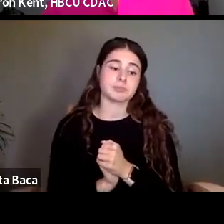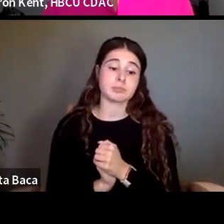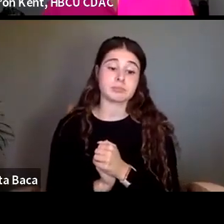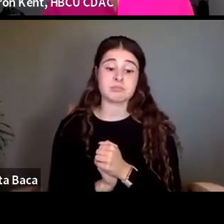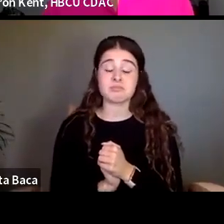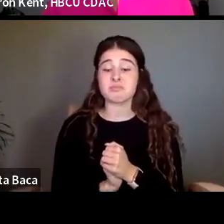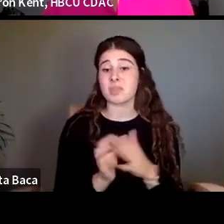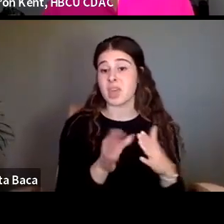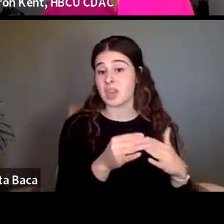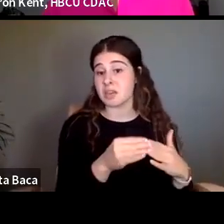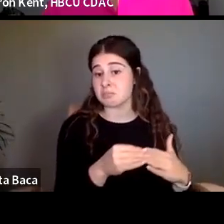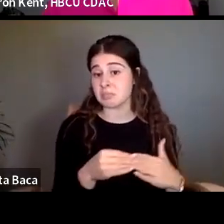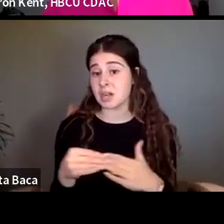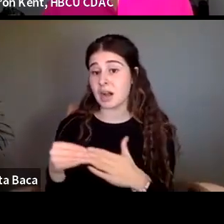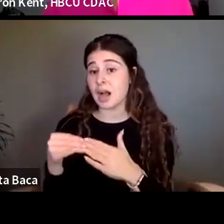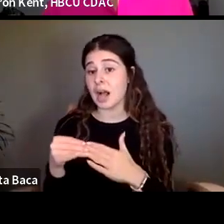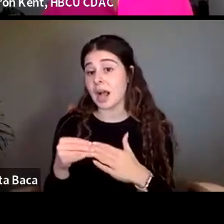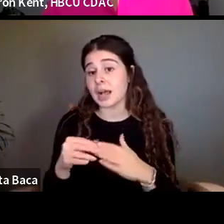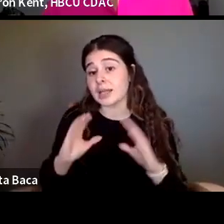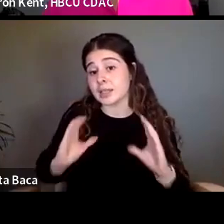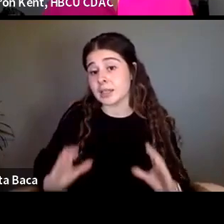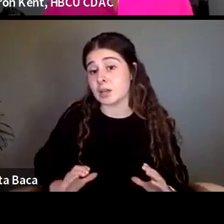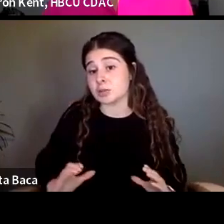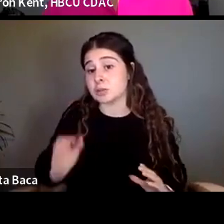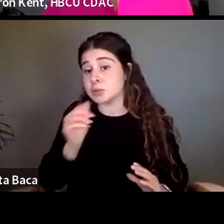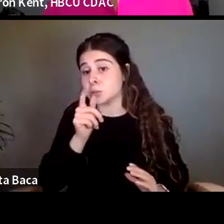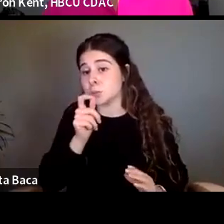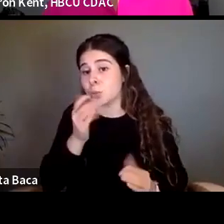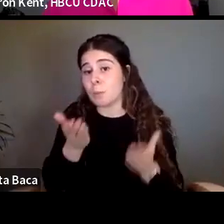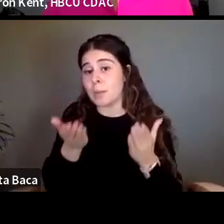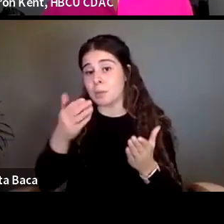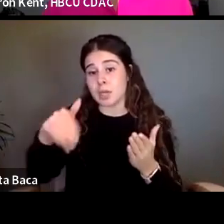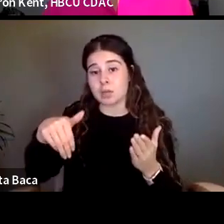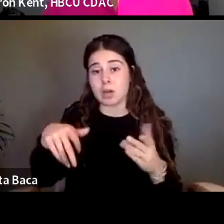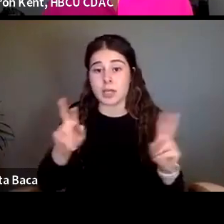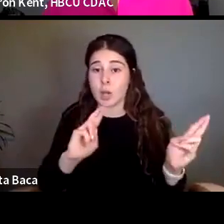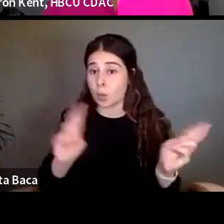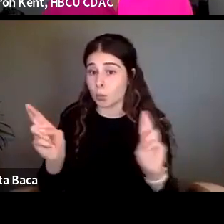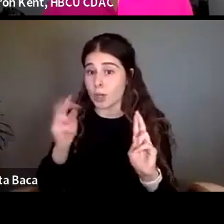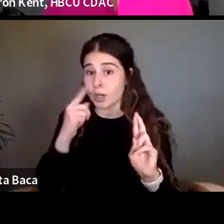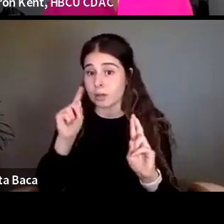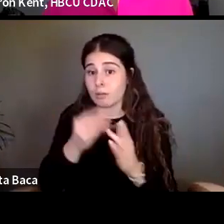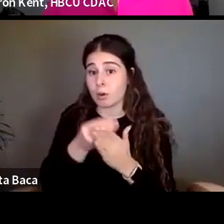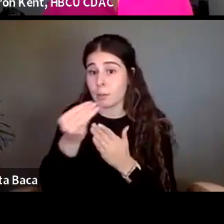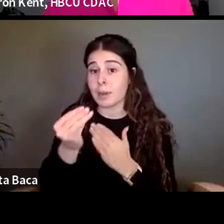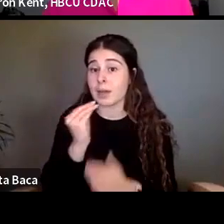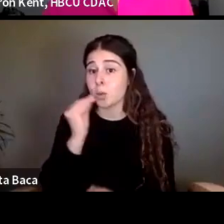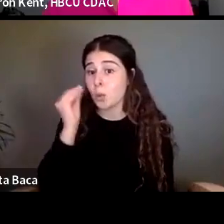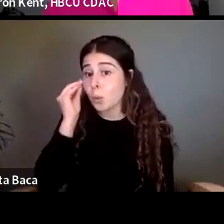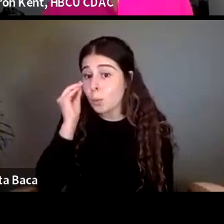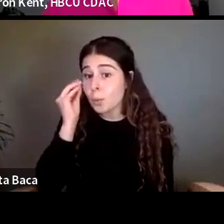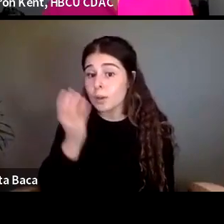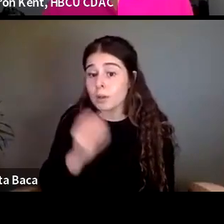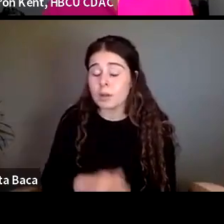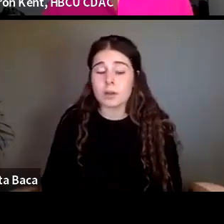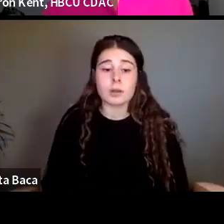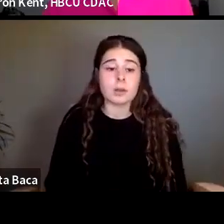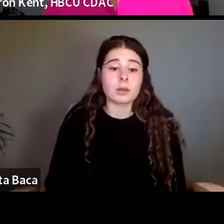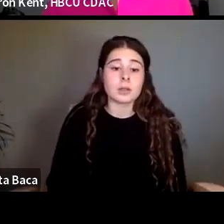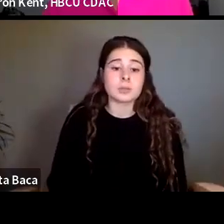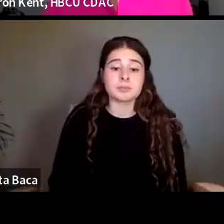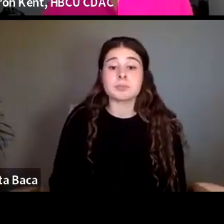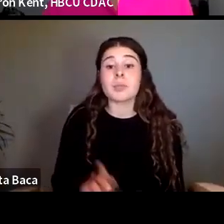counseling with organizations that provide Money Smart for Adult workshops. They also